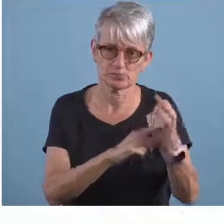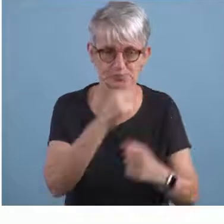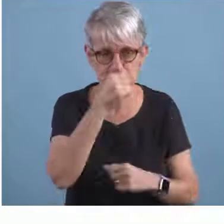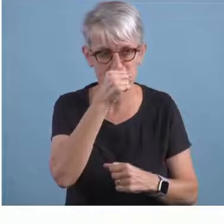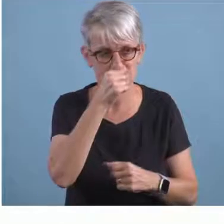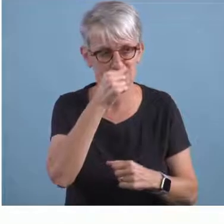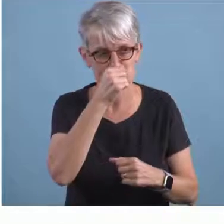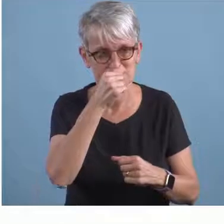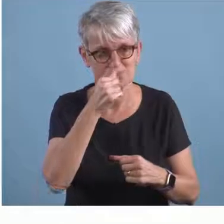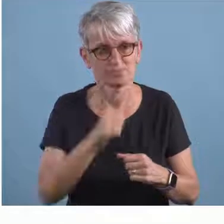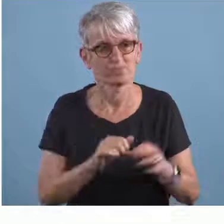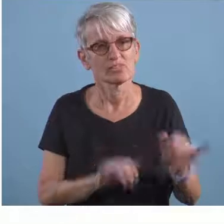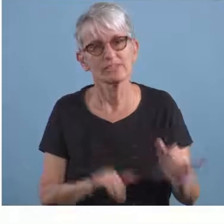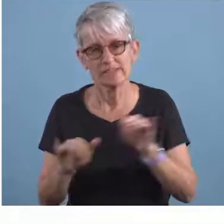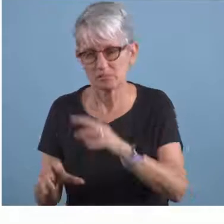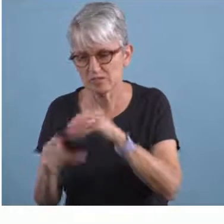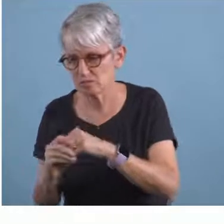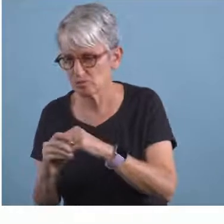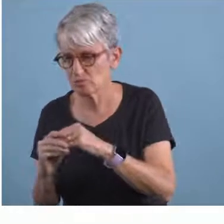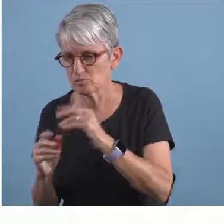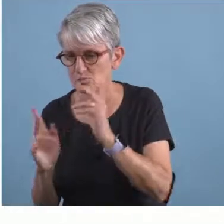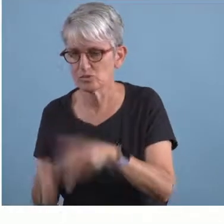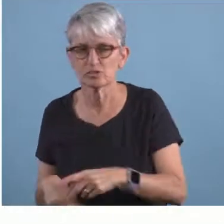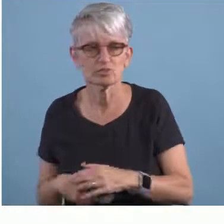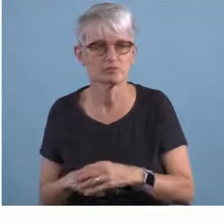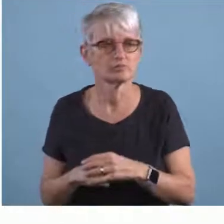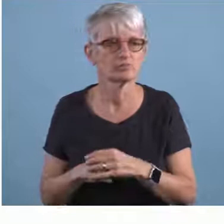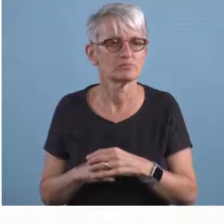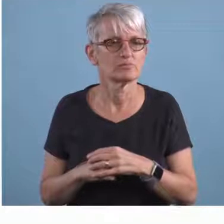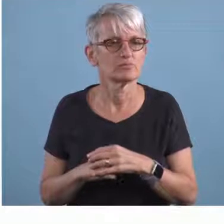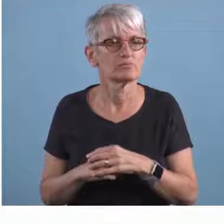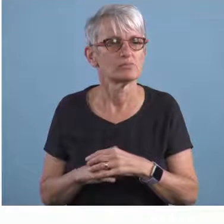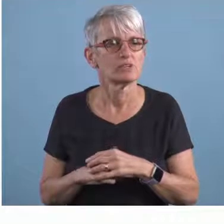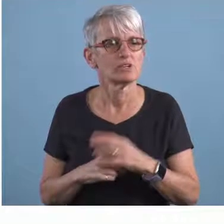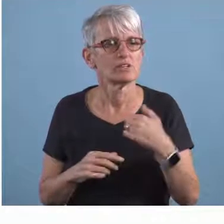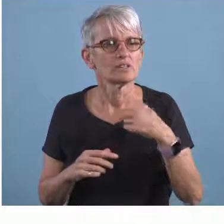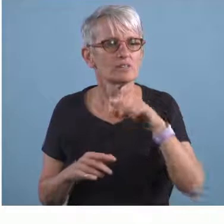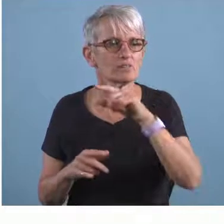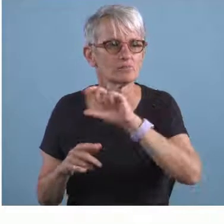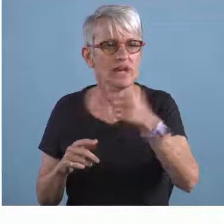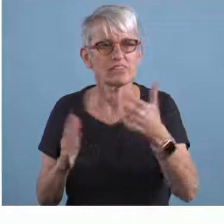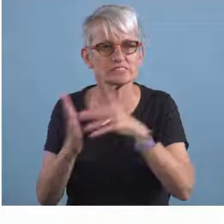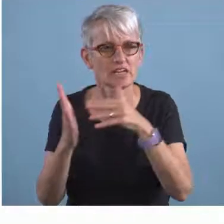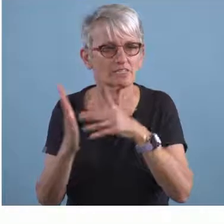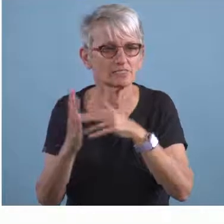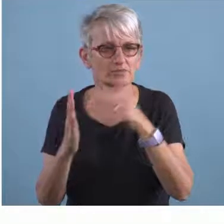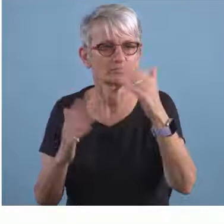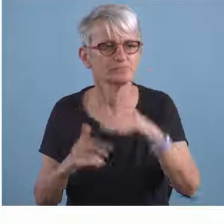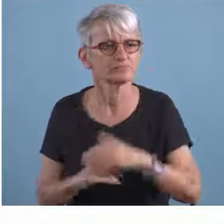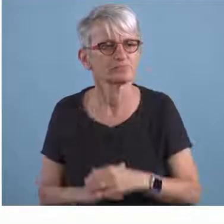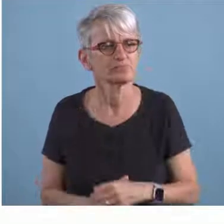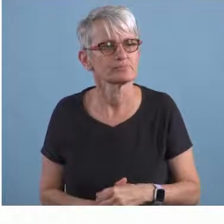similar progress to in-person on the Goldman-Fristo test of articulation. The next study was